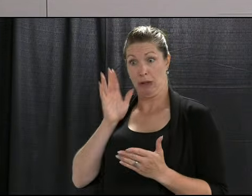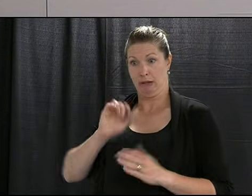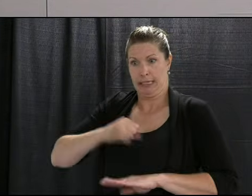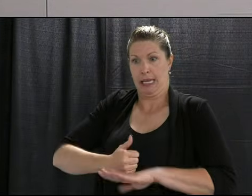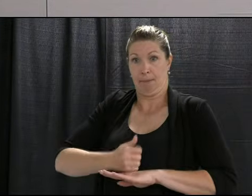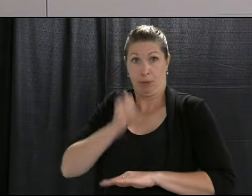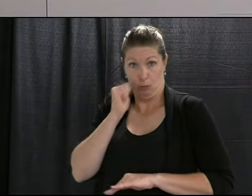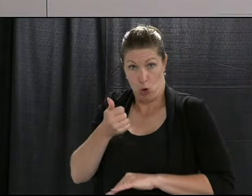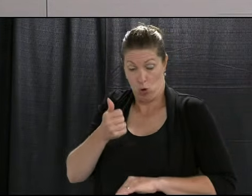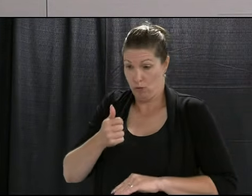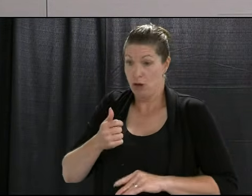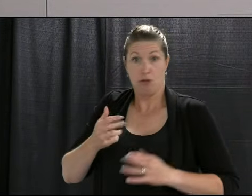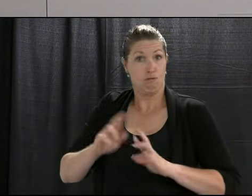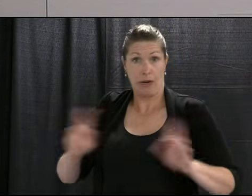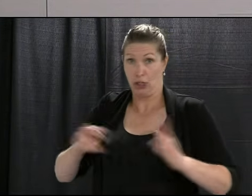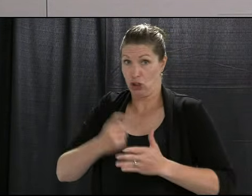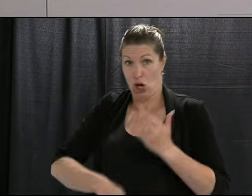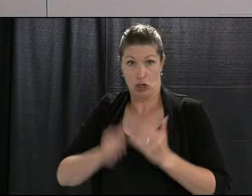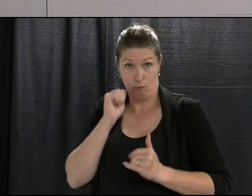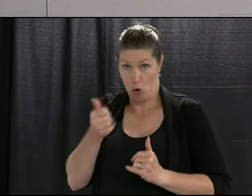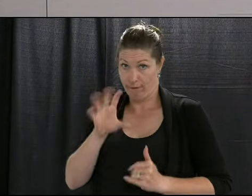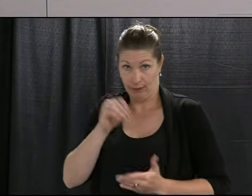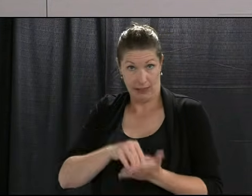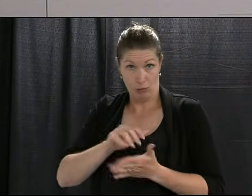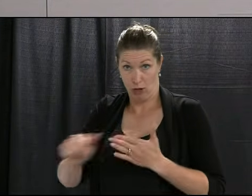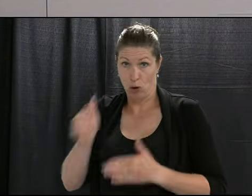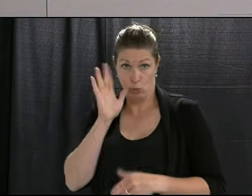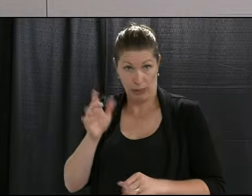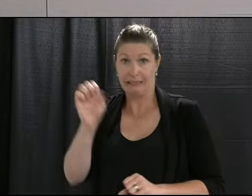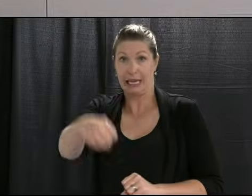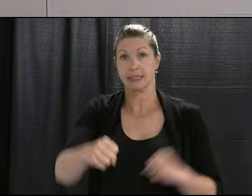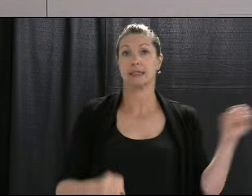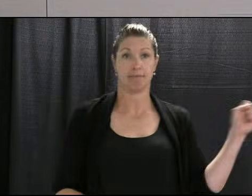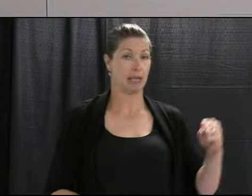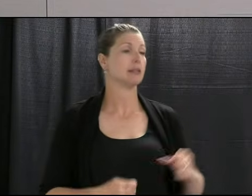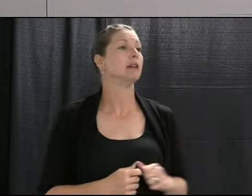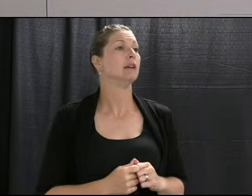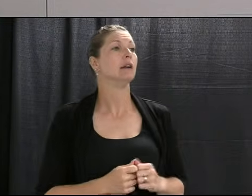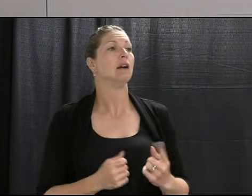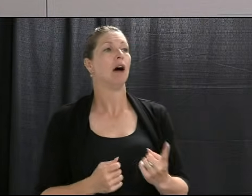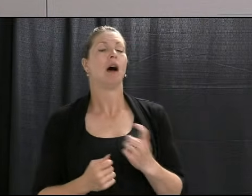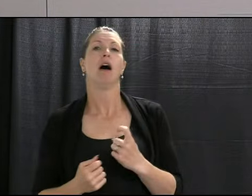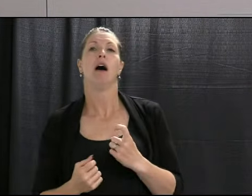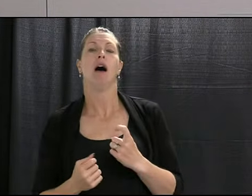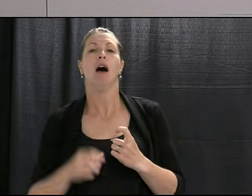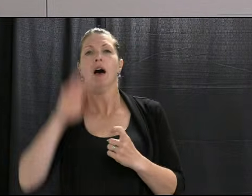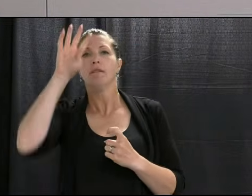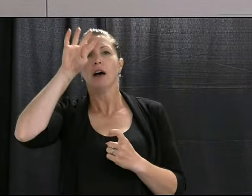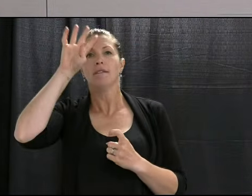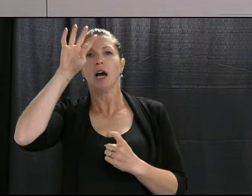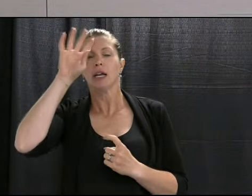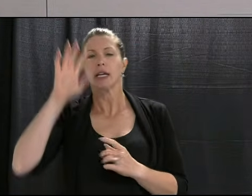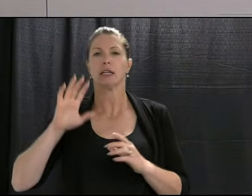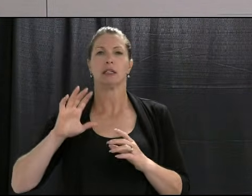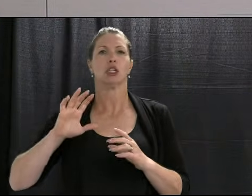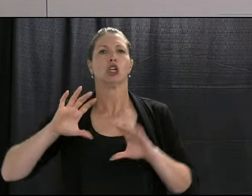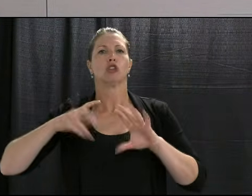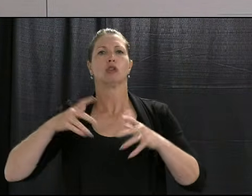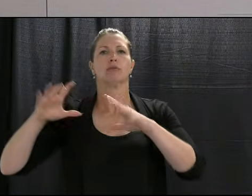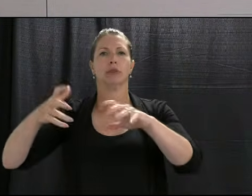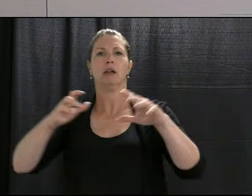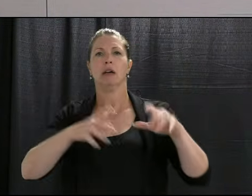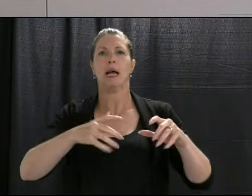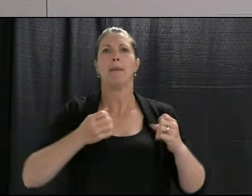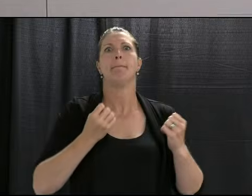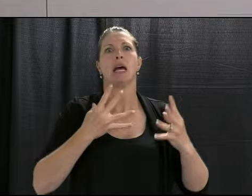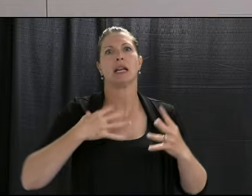tomorrow? Yes. So fighting the wildfires, obviously, we have a lot of volunteer fire departments on the ground, and many of them only